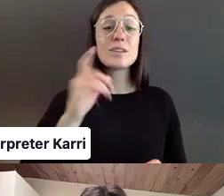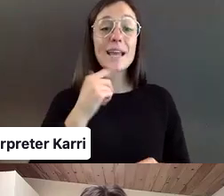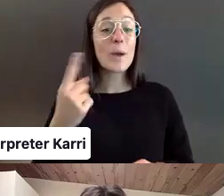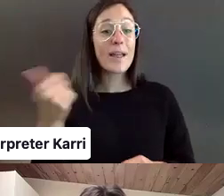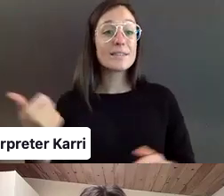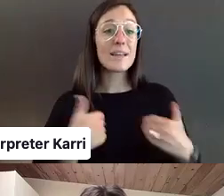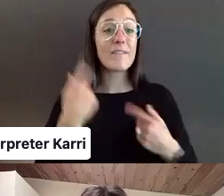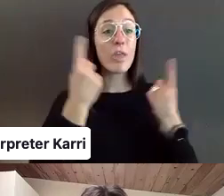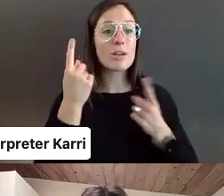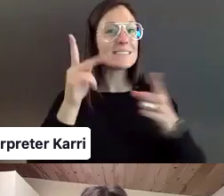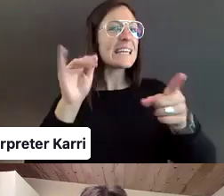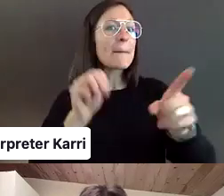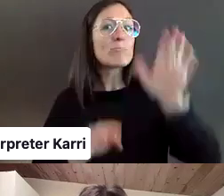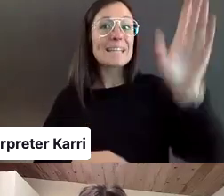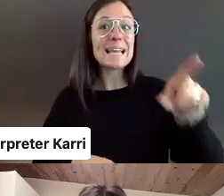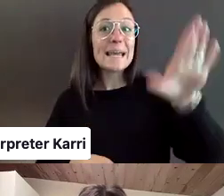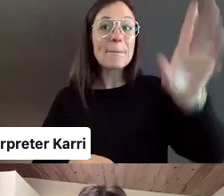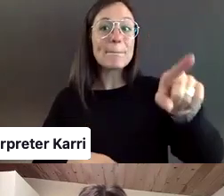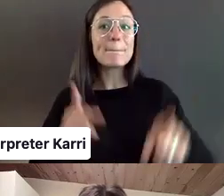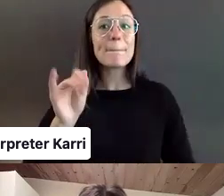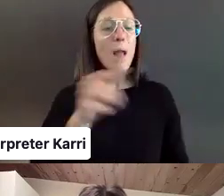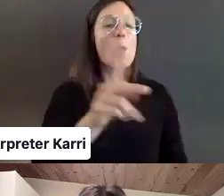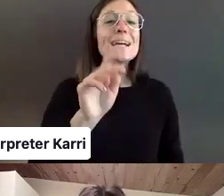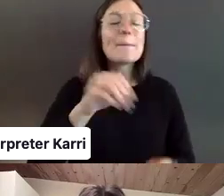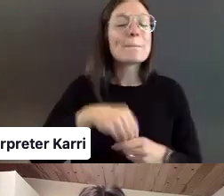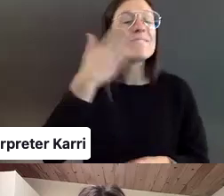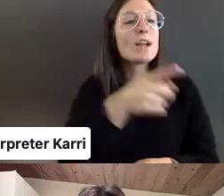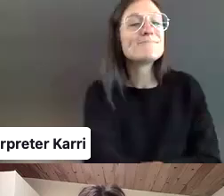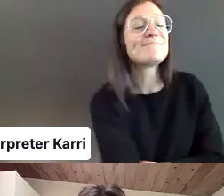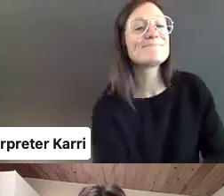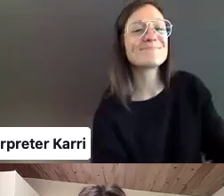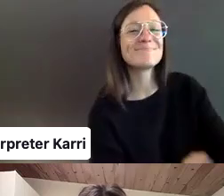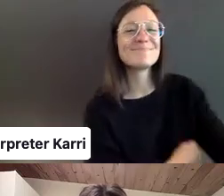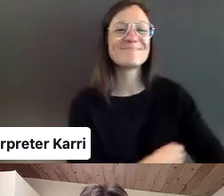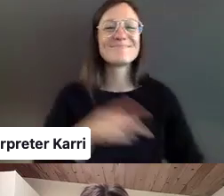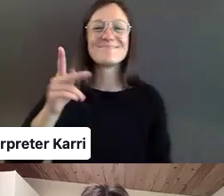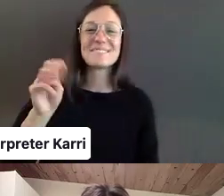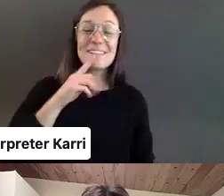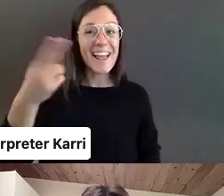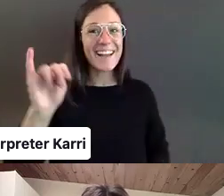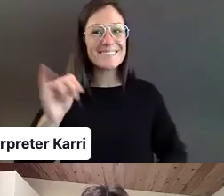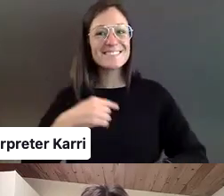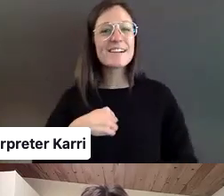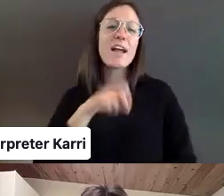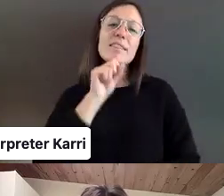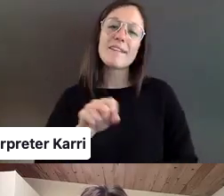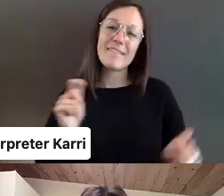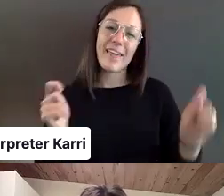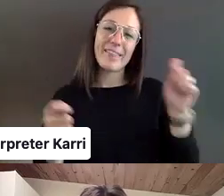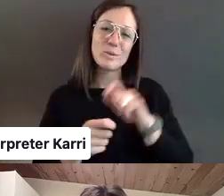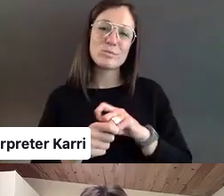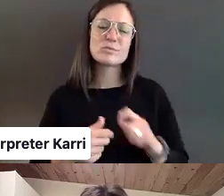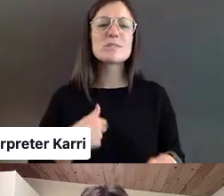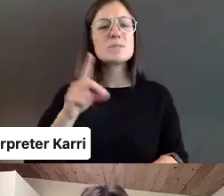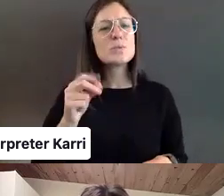thoughts before Kim has her hand up. Kim, down in front, yes. Hi. I love the evolution. I think